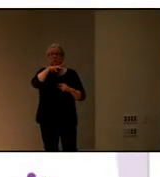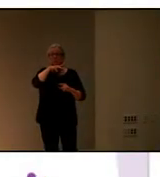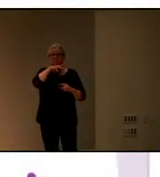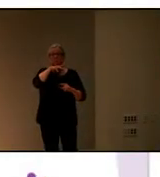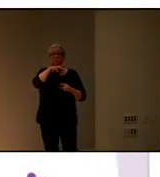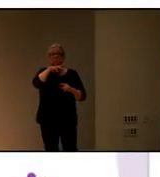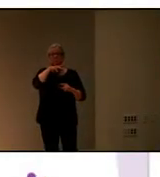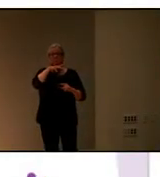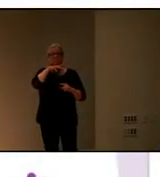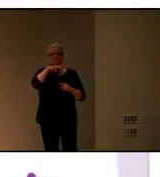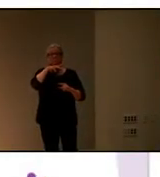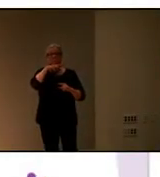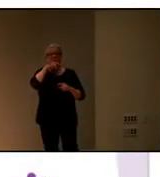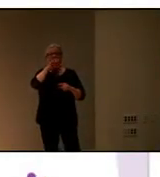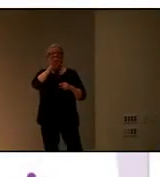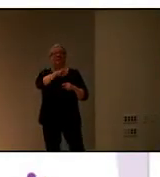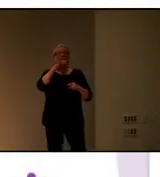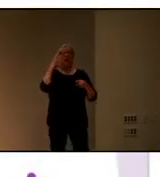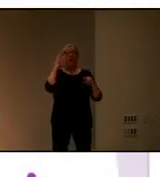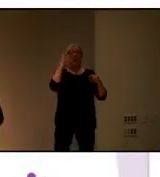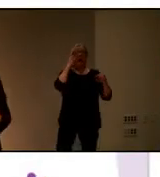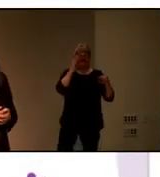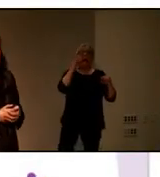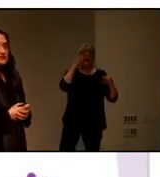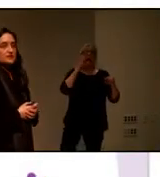is disproportionately experienced by